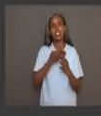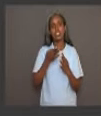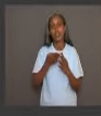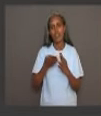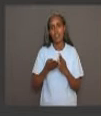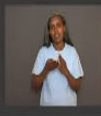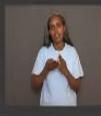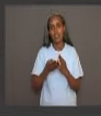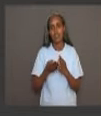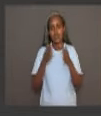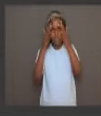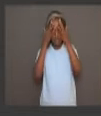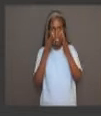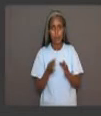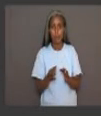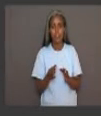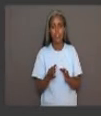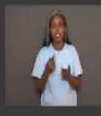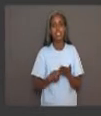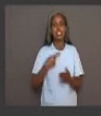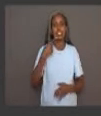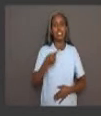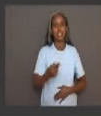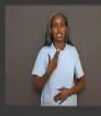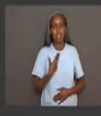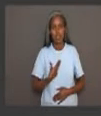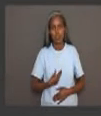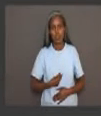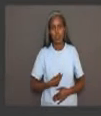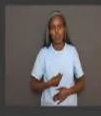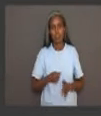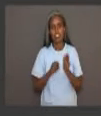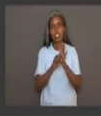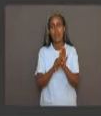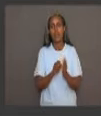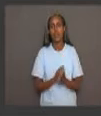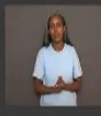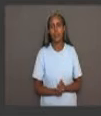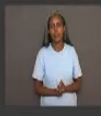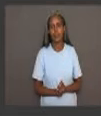intervals to determine the next member of the sample.